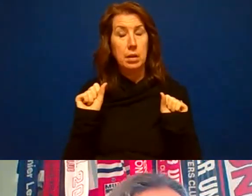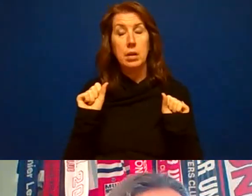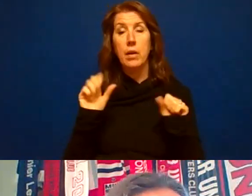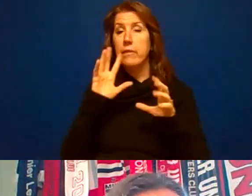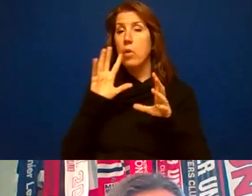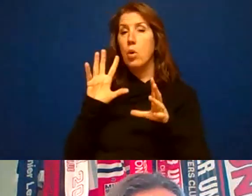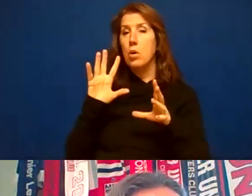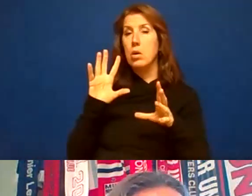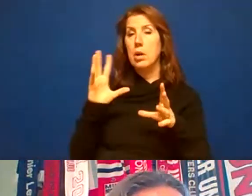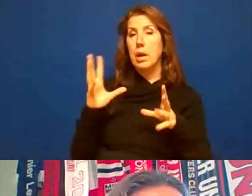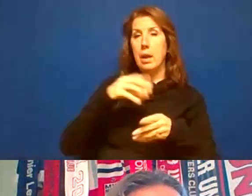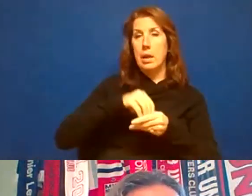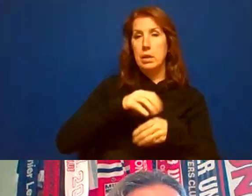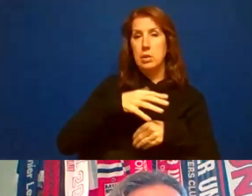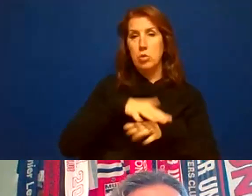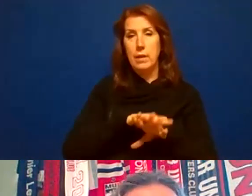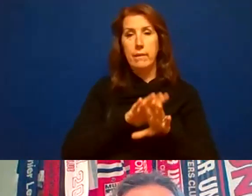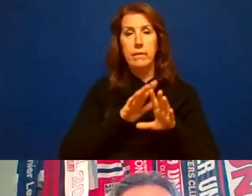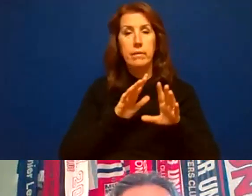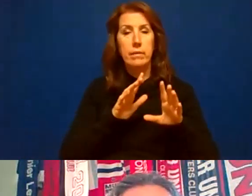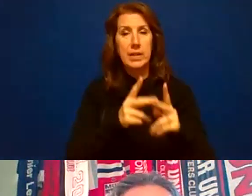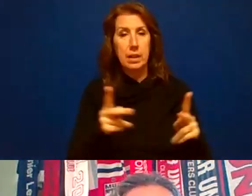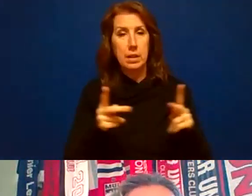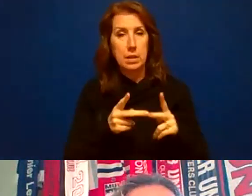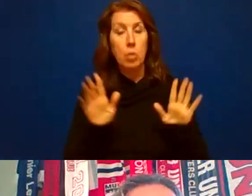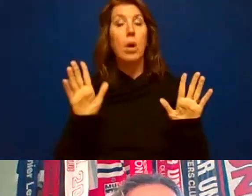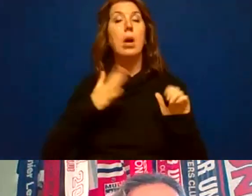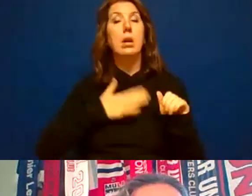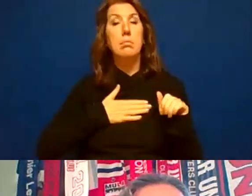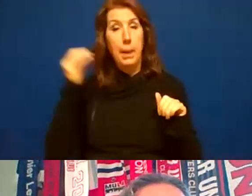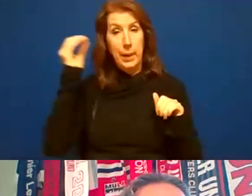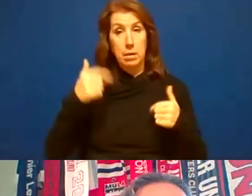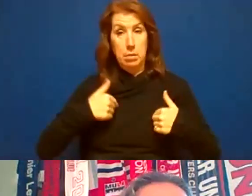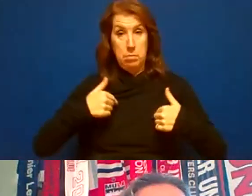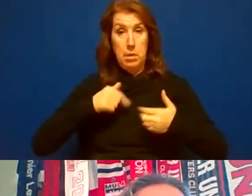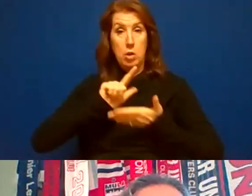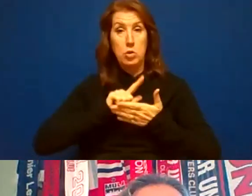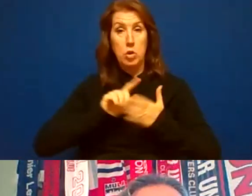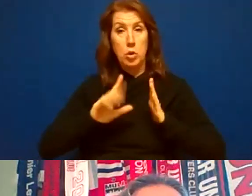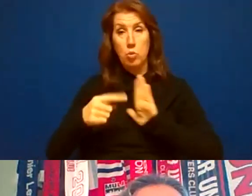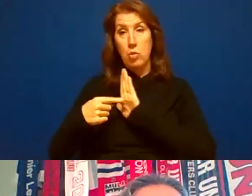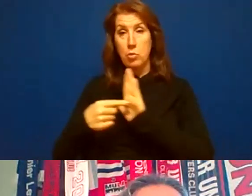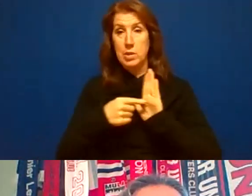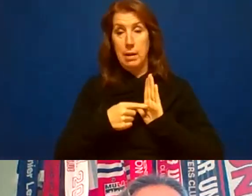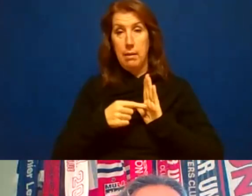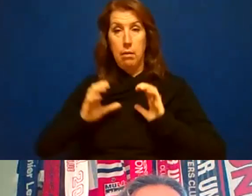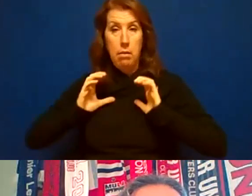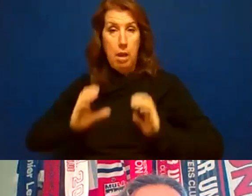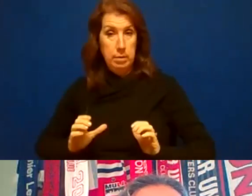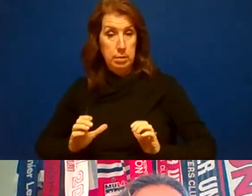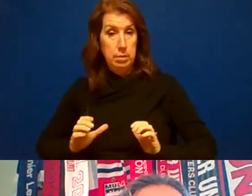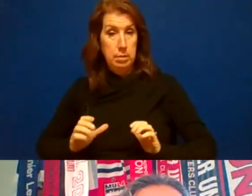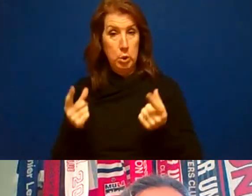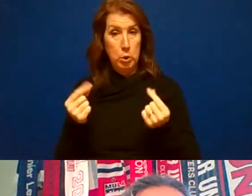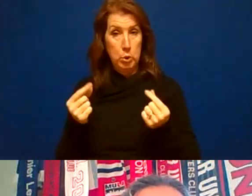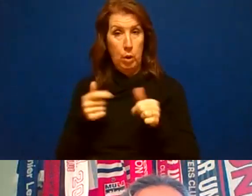in a facility. Okay. From my opinion, as a lawyer representing clients, I take my guidance